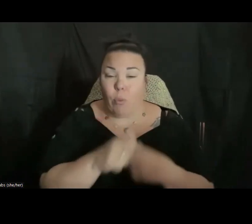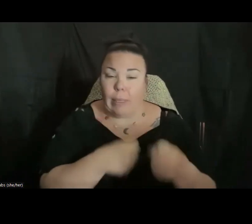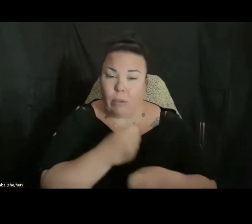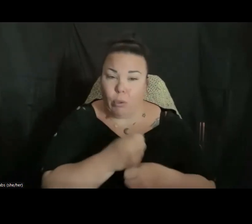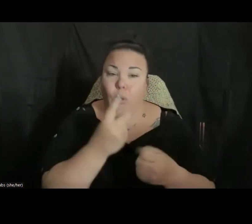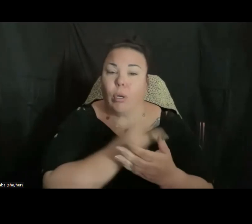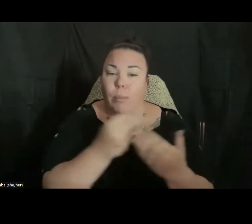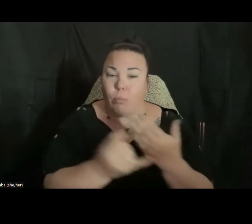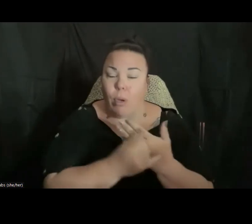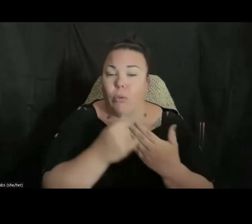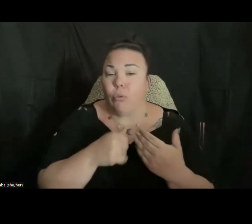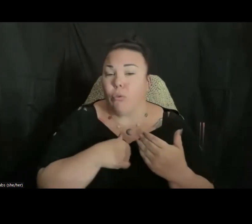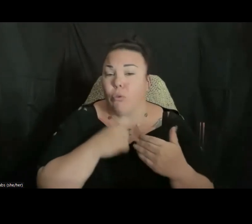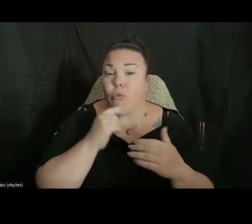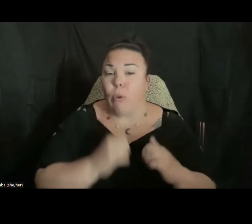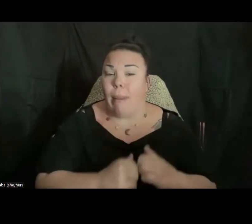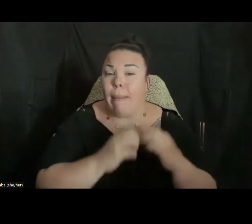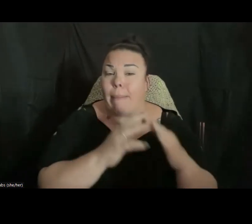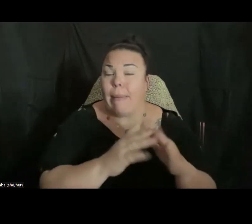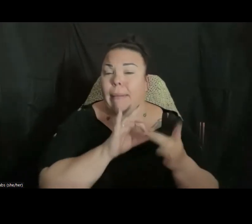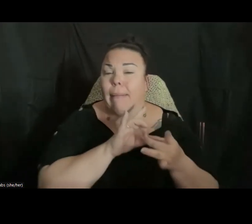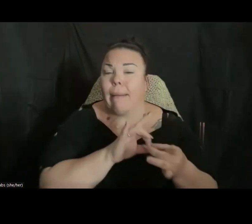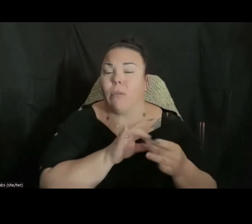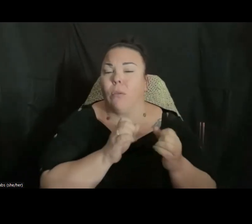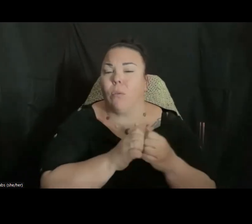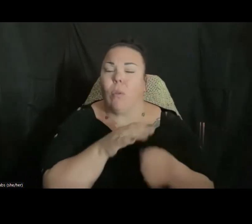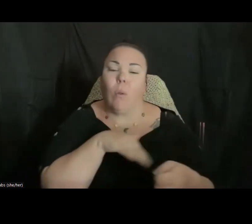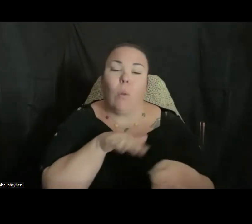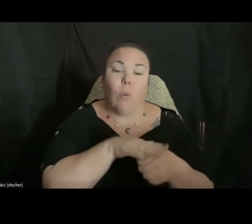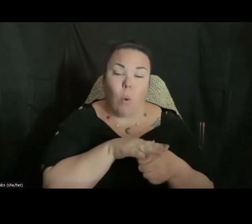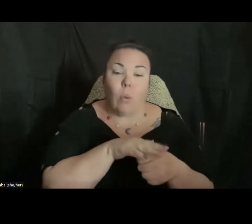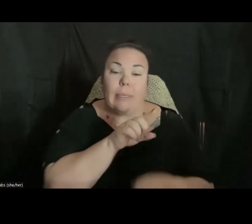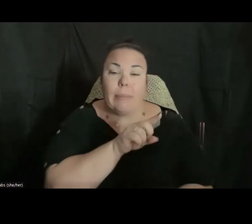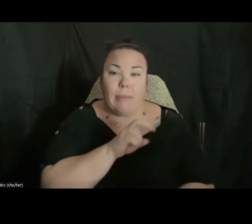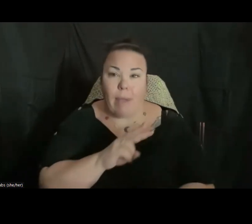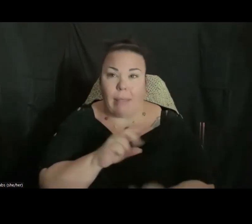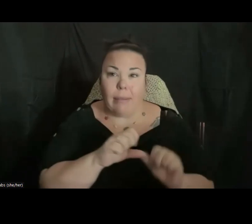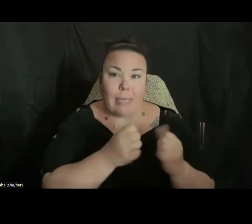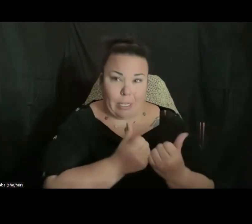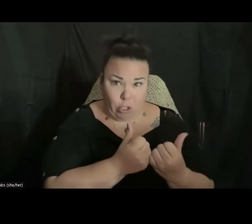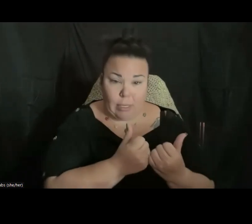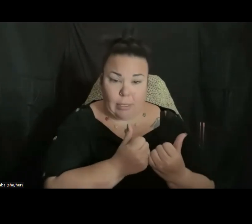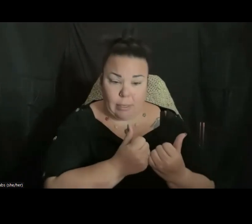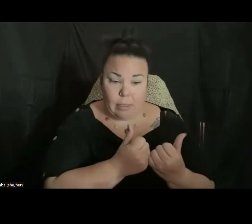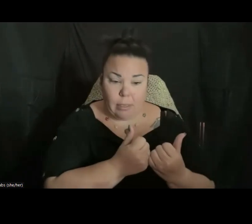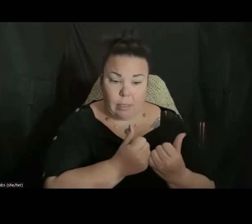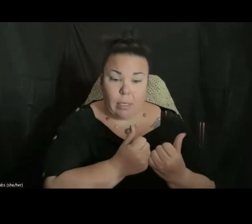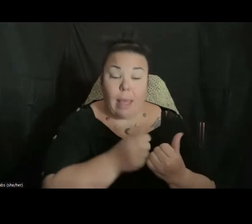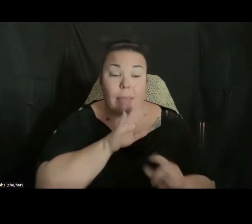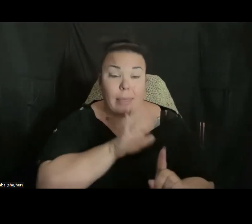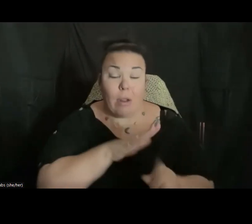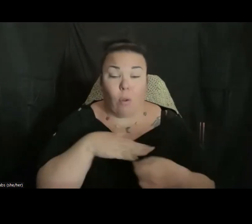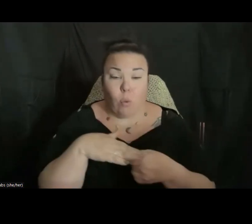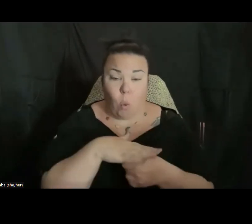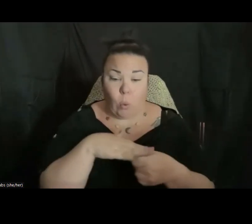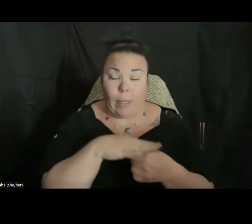better build connections between local domestic violence agencies across Ohio and their local community health centers or other